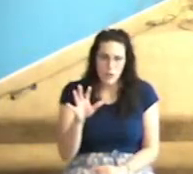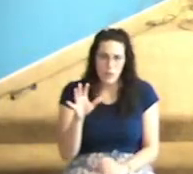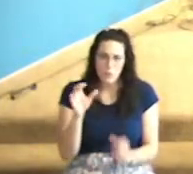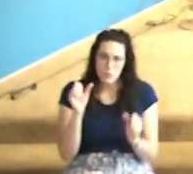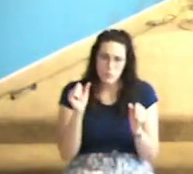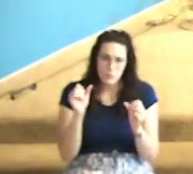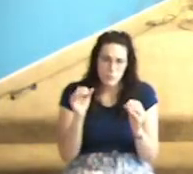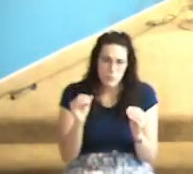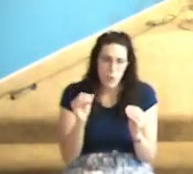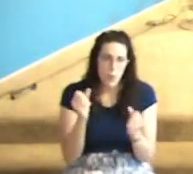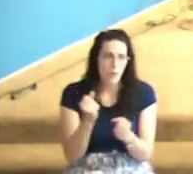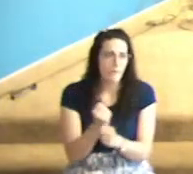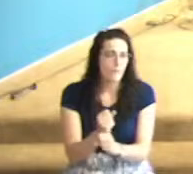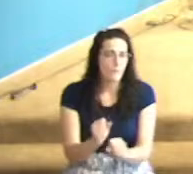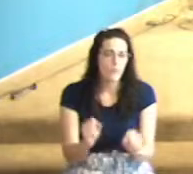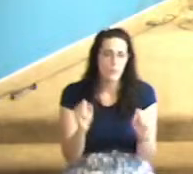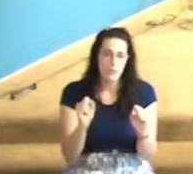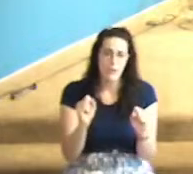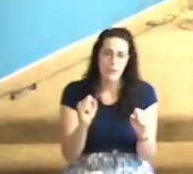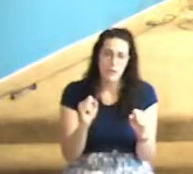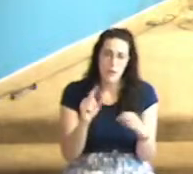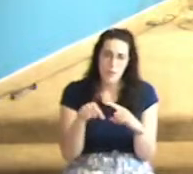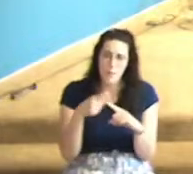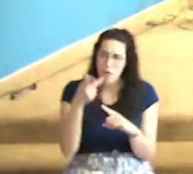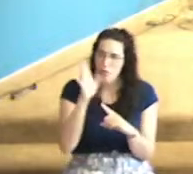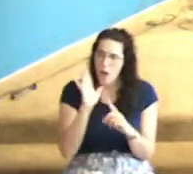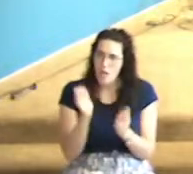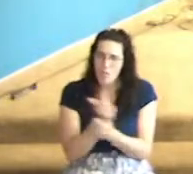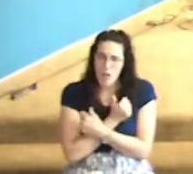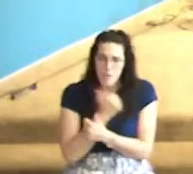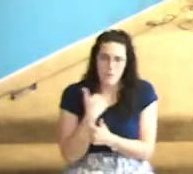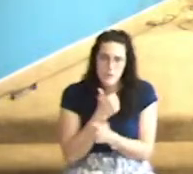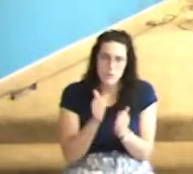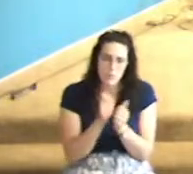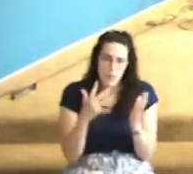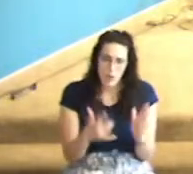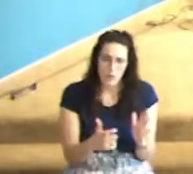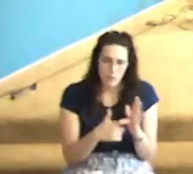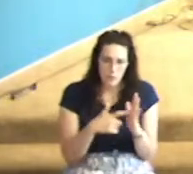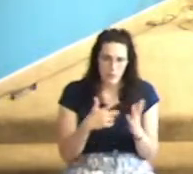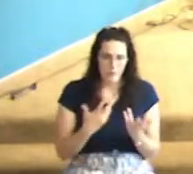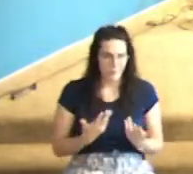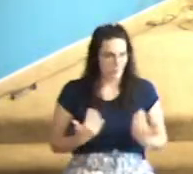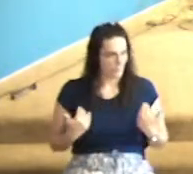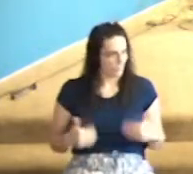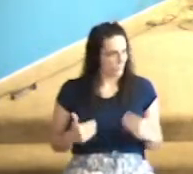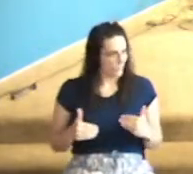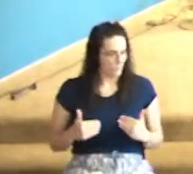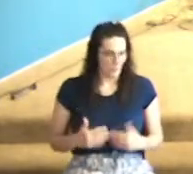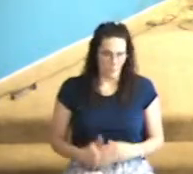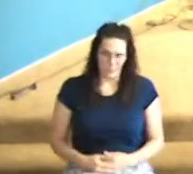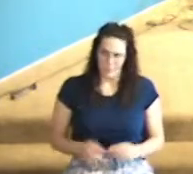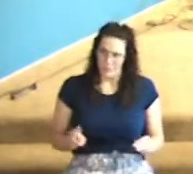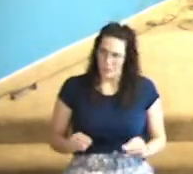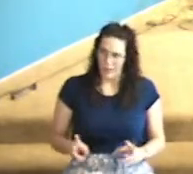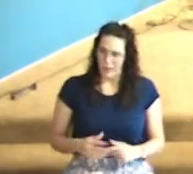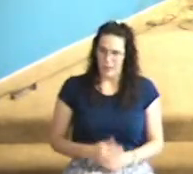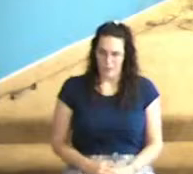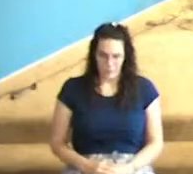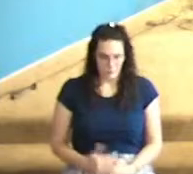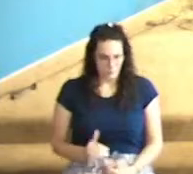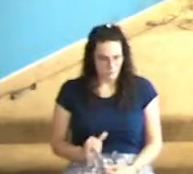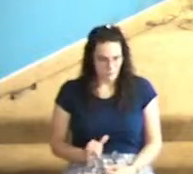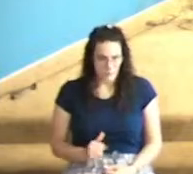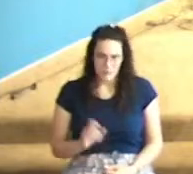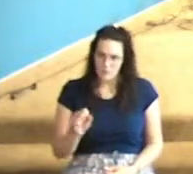freeing about how God loves us without conditions. And he was glowing again. Man, caught it again. She said, yeah,